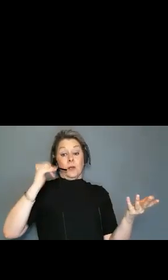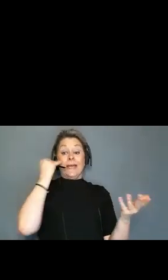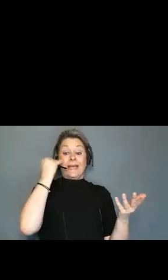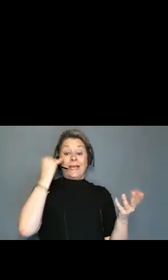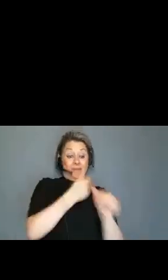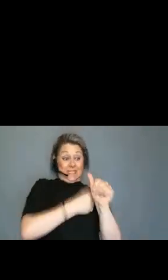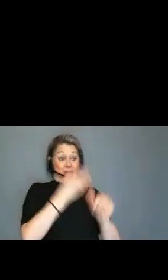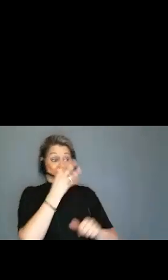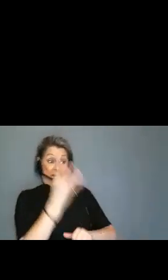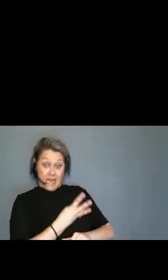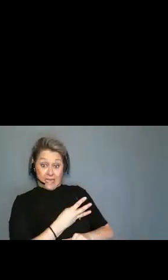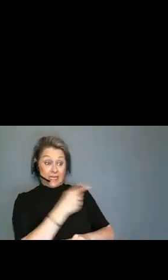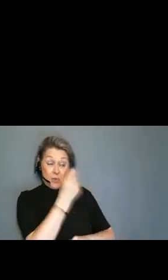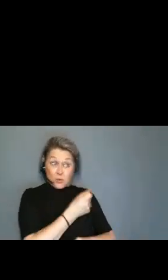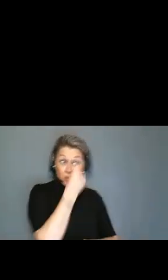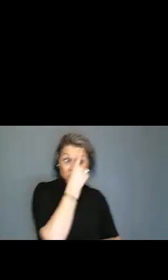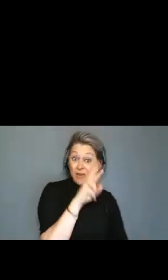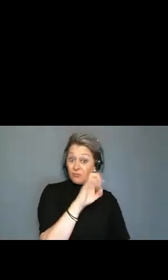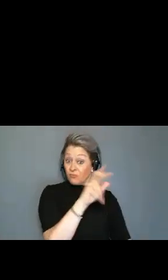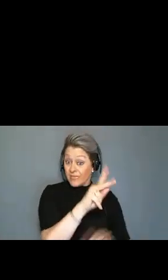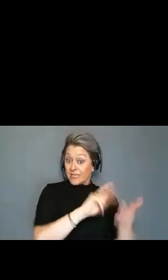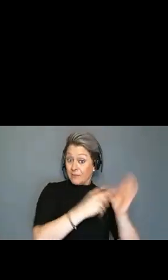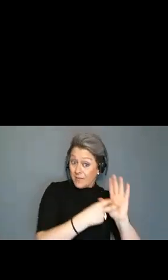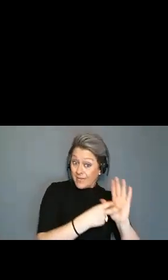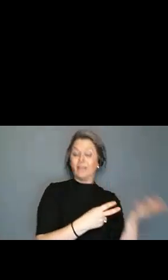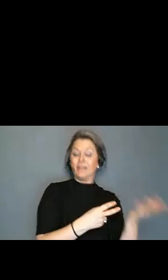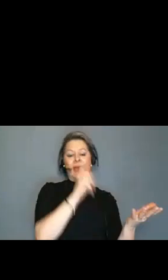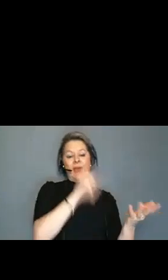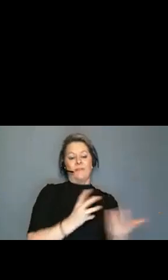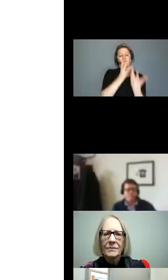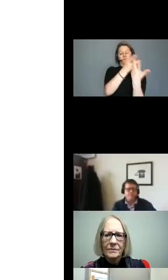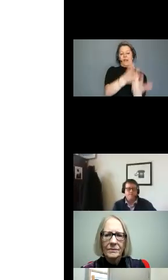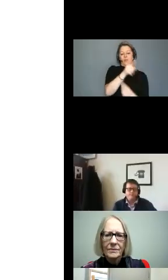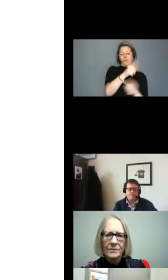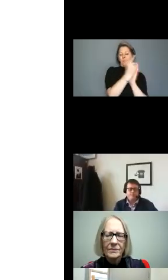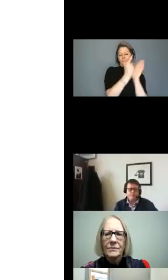not understand and appreciate the risk are done in accordance to this piece of legislation.